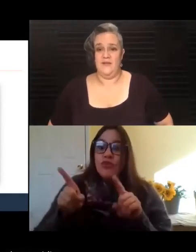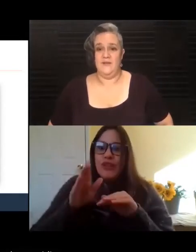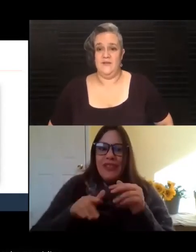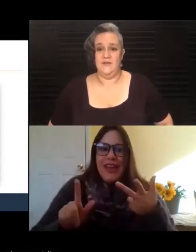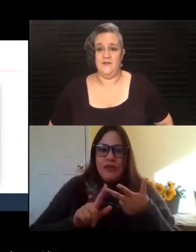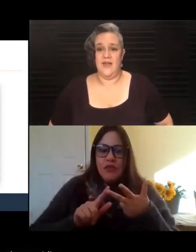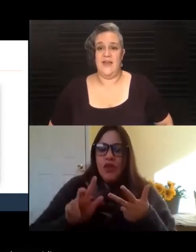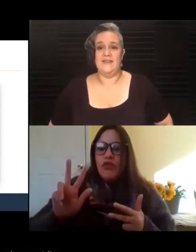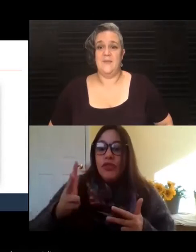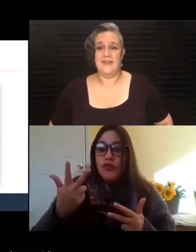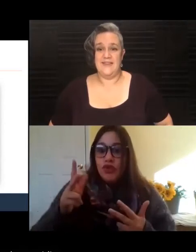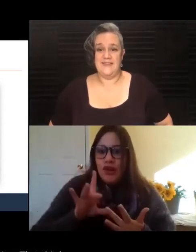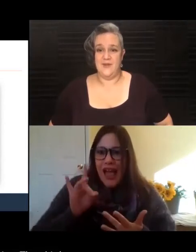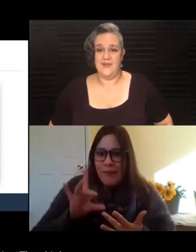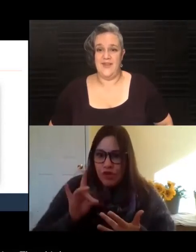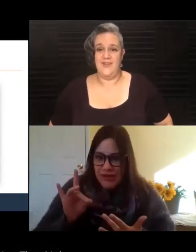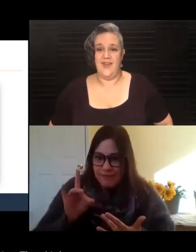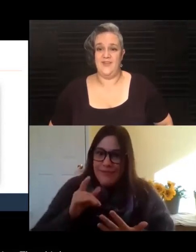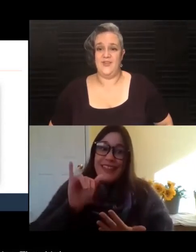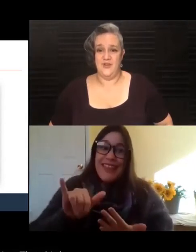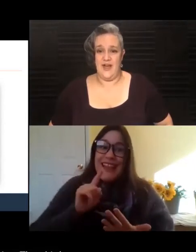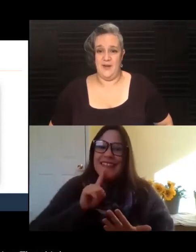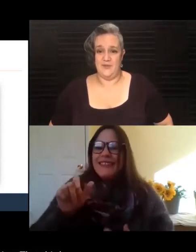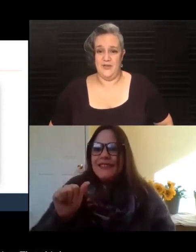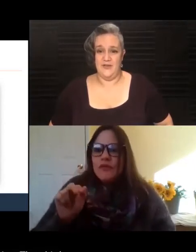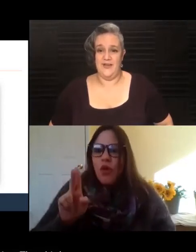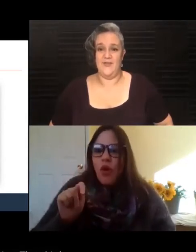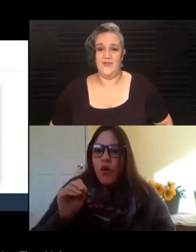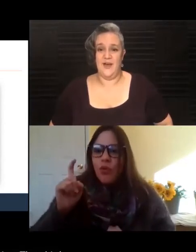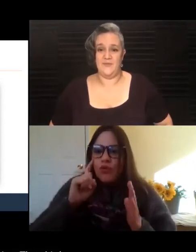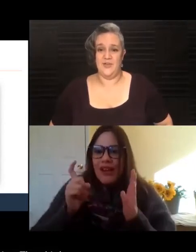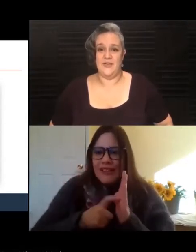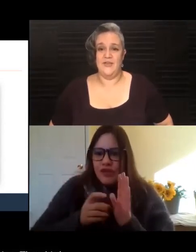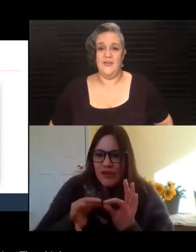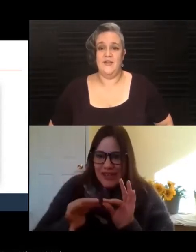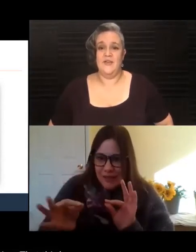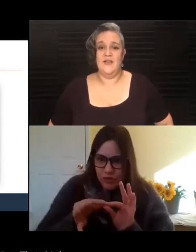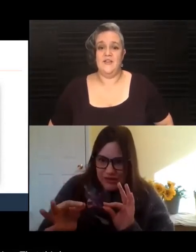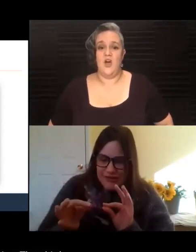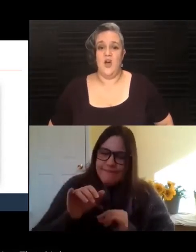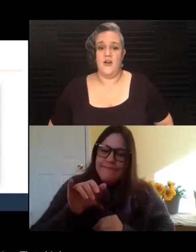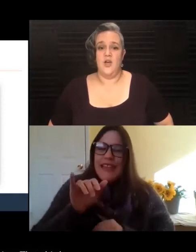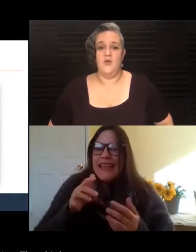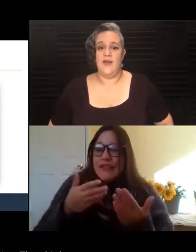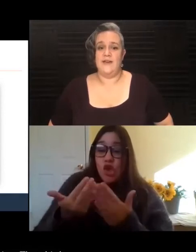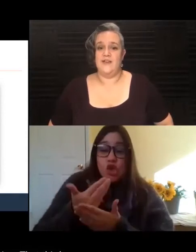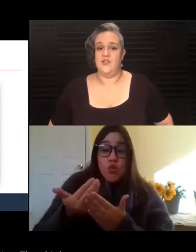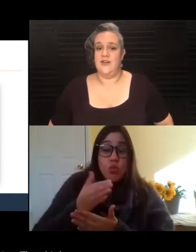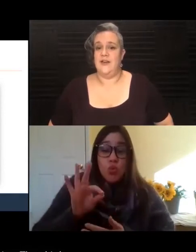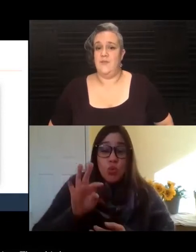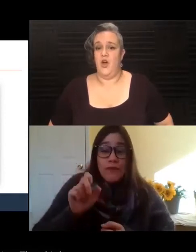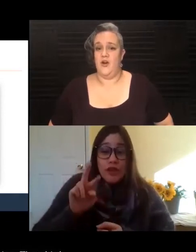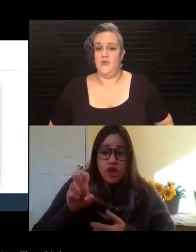way. And it's completely different than the third option. That third option is audio